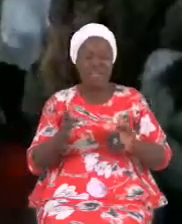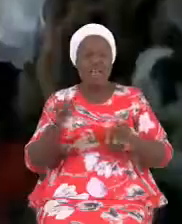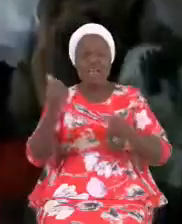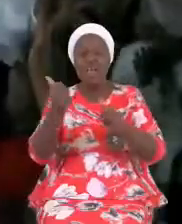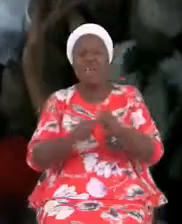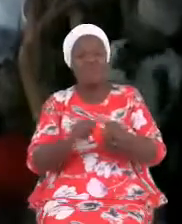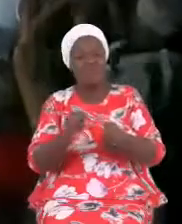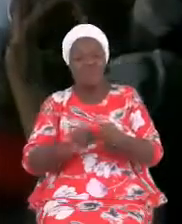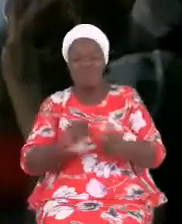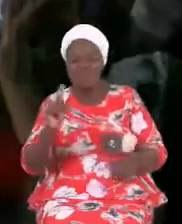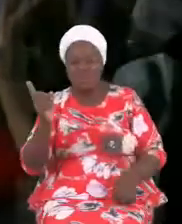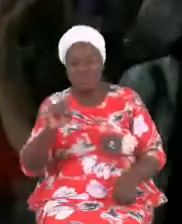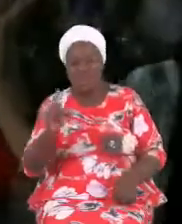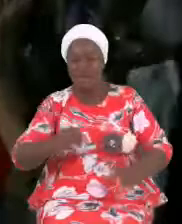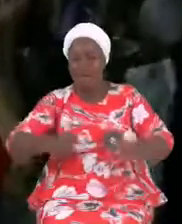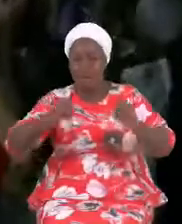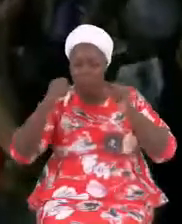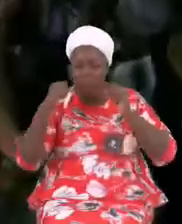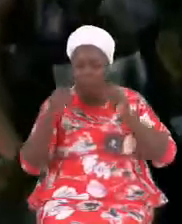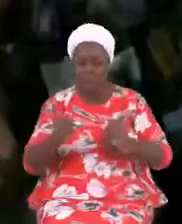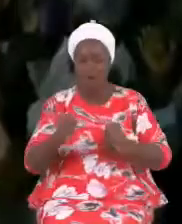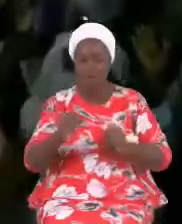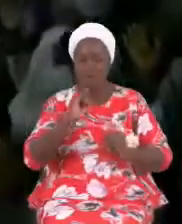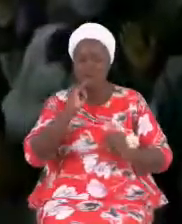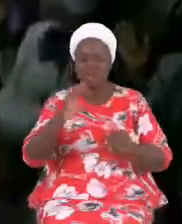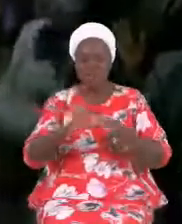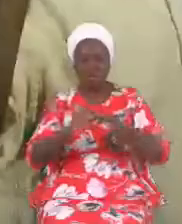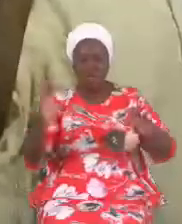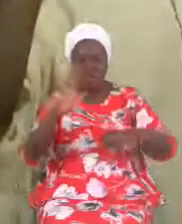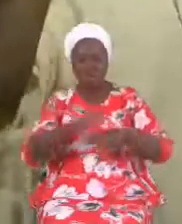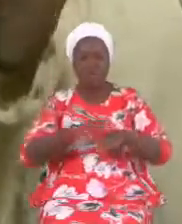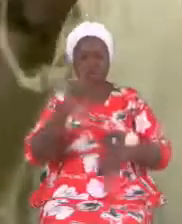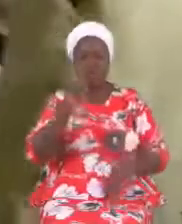everywhere, power is released upon you.